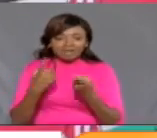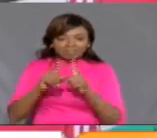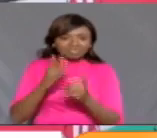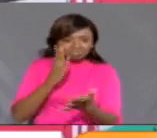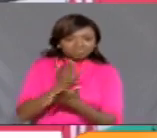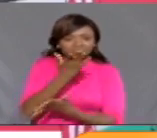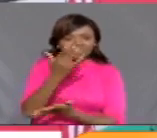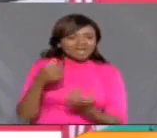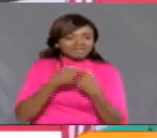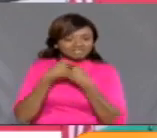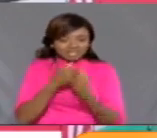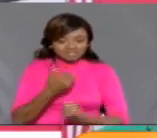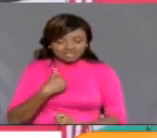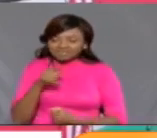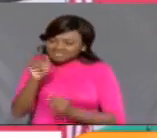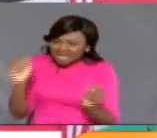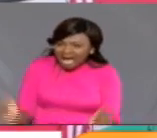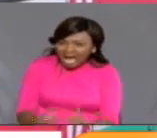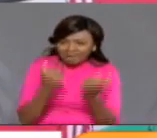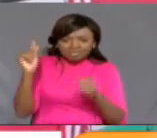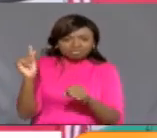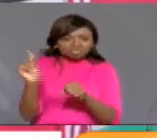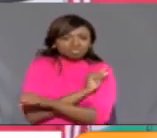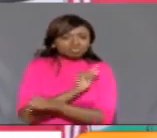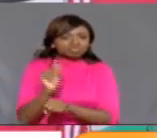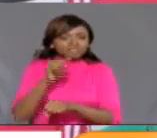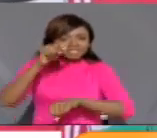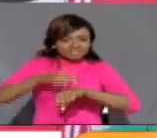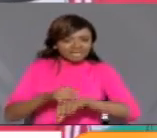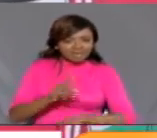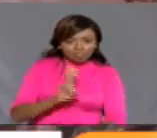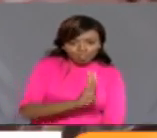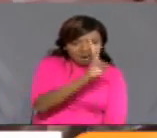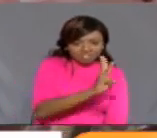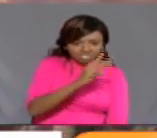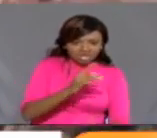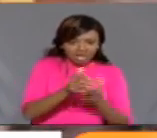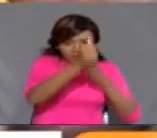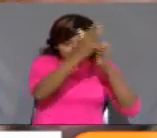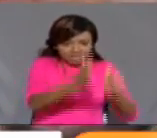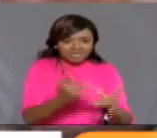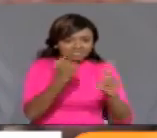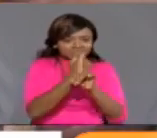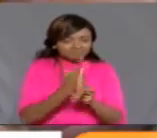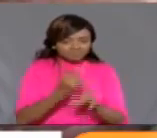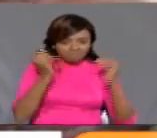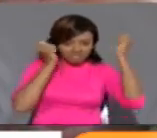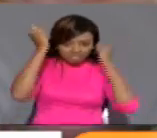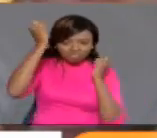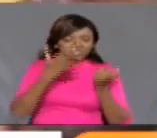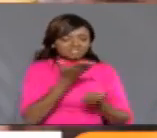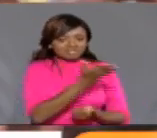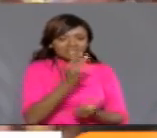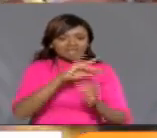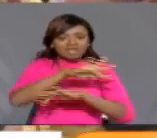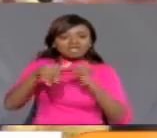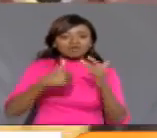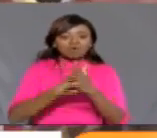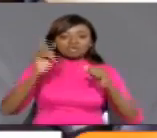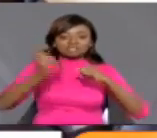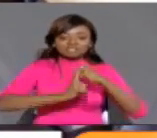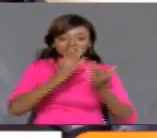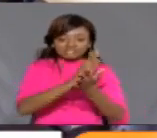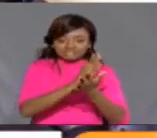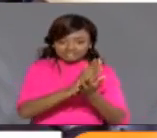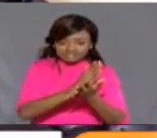catastrophe. The attack comes just hours after Wajir elders, leaders and security agencies from all six sub-counties met